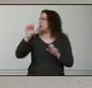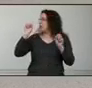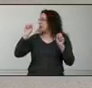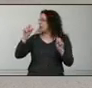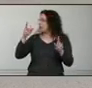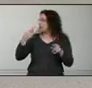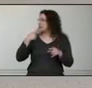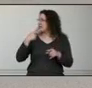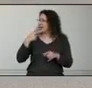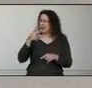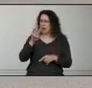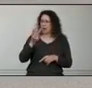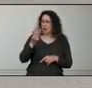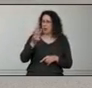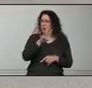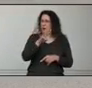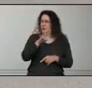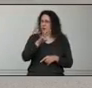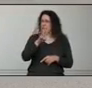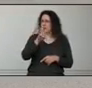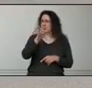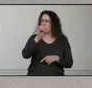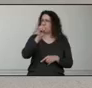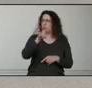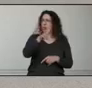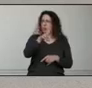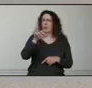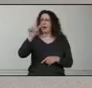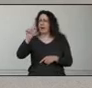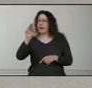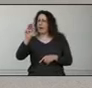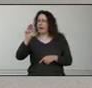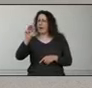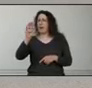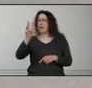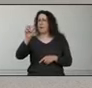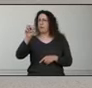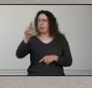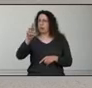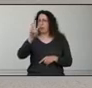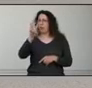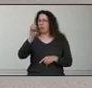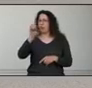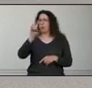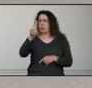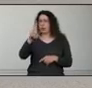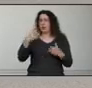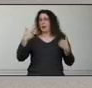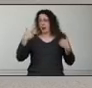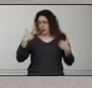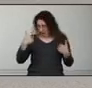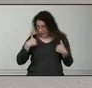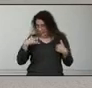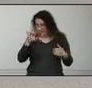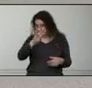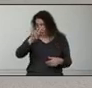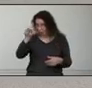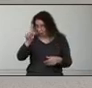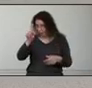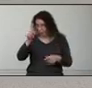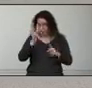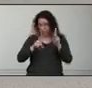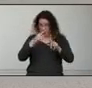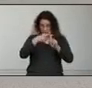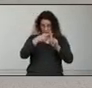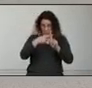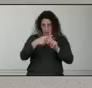called Westwood Post Acute or Amberwood Gardens has had 71 positives at that specific nursing home? Actually, do you